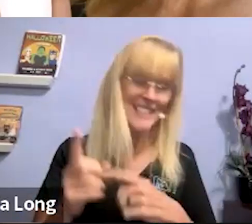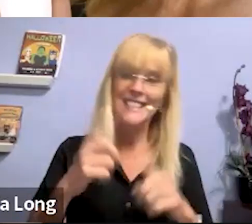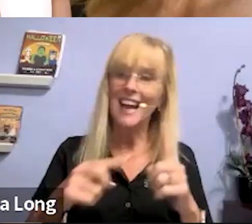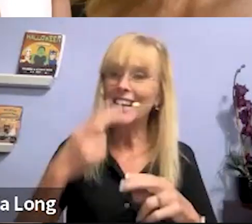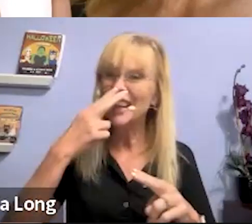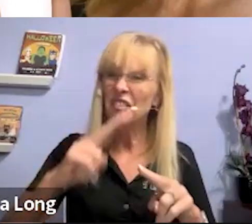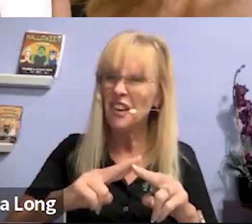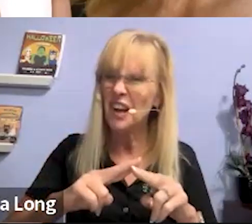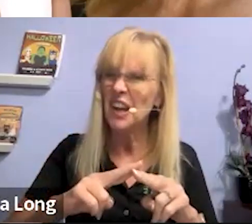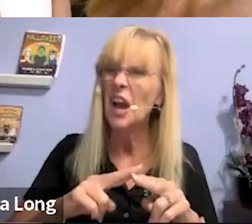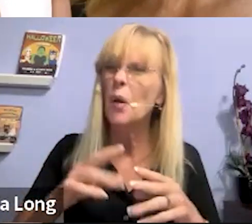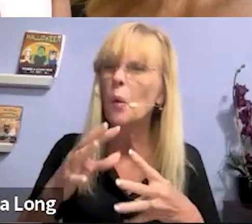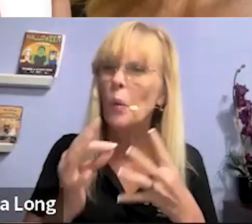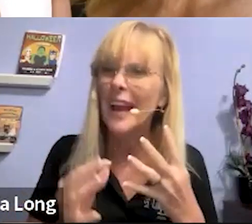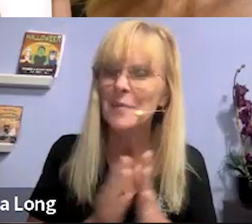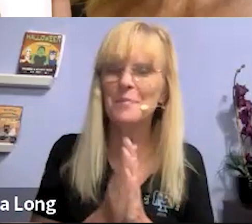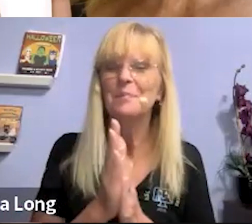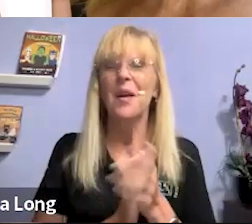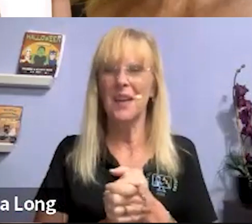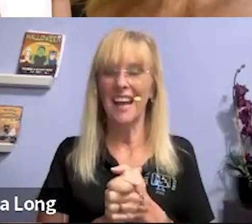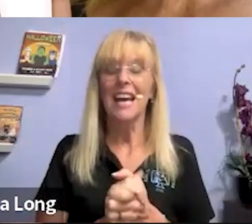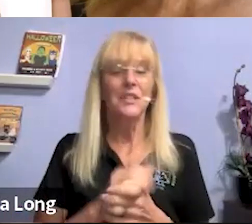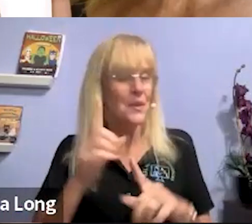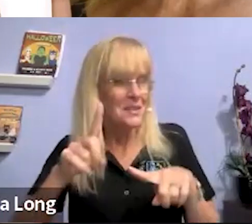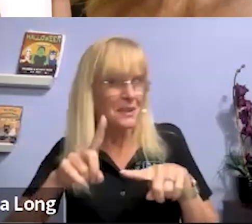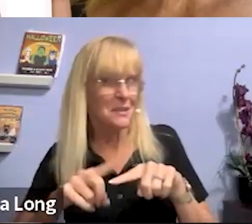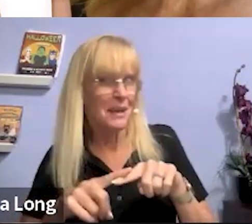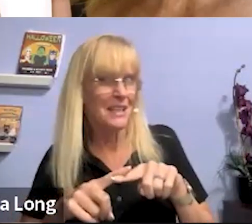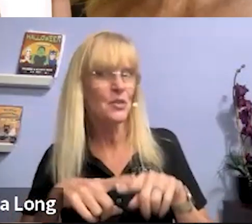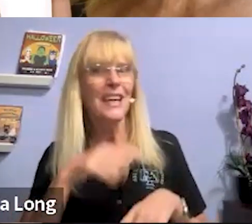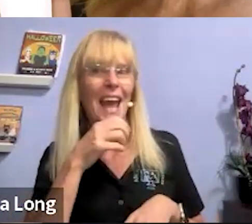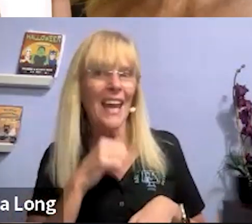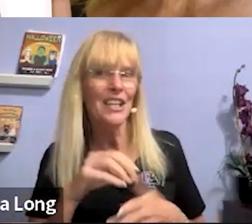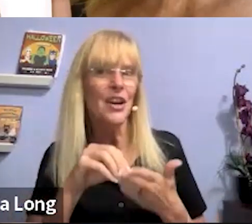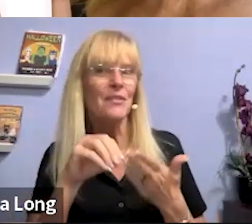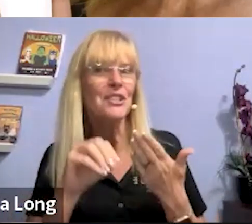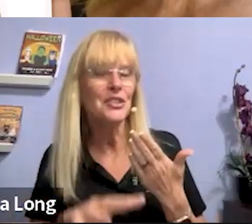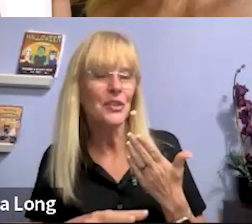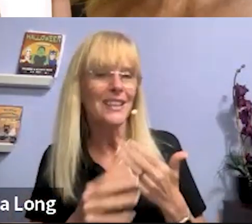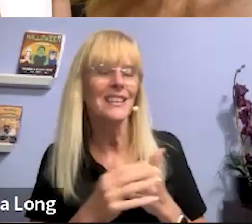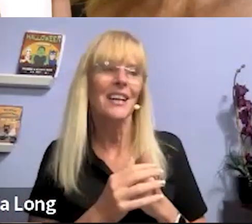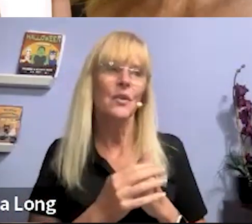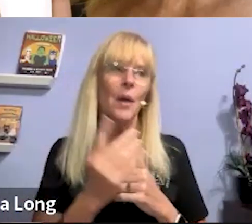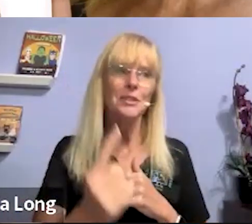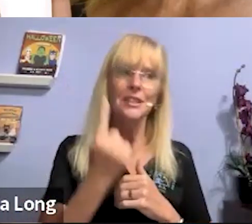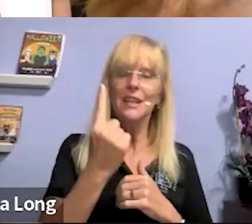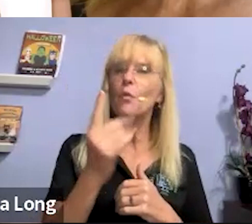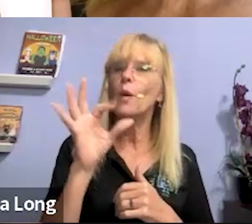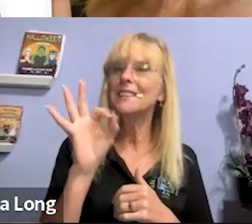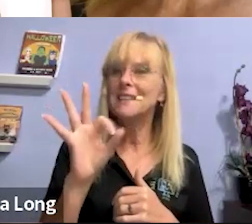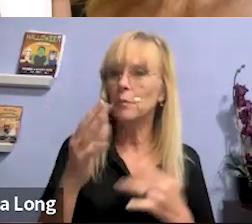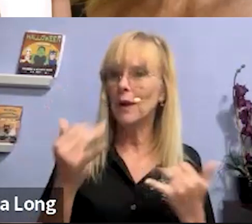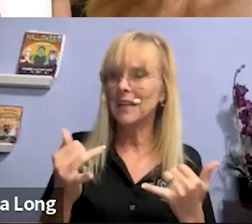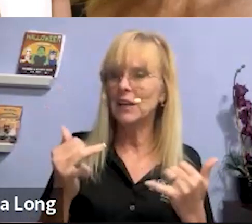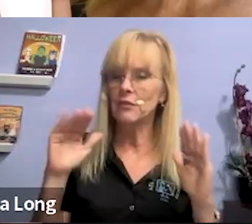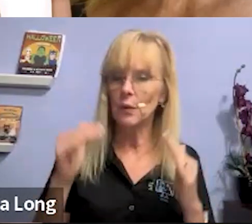students sign in a fun way? Okay, so this really depends on the age of the student. So I'm just going to give